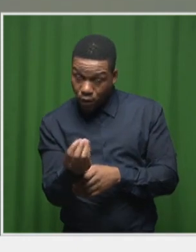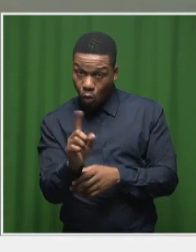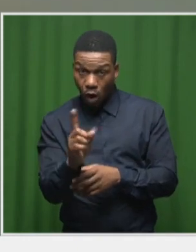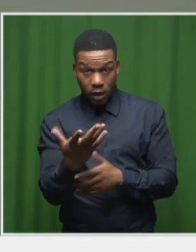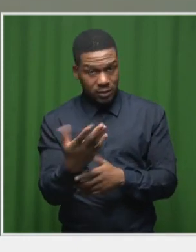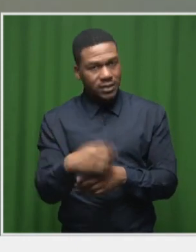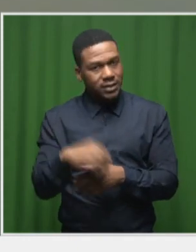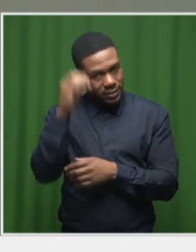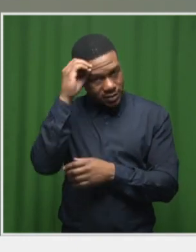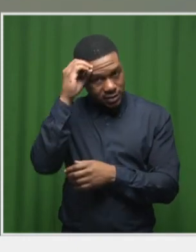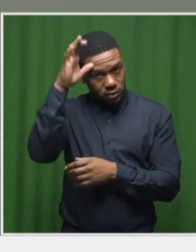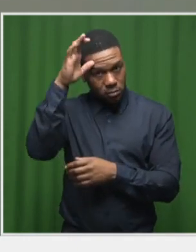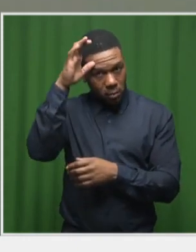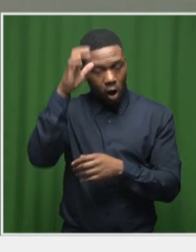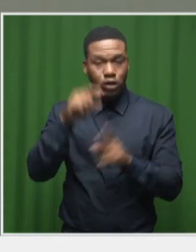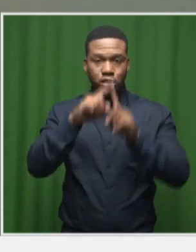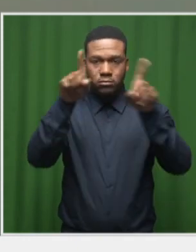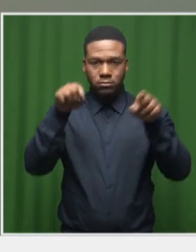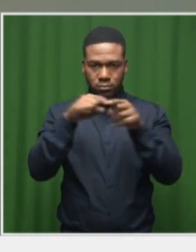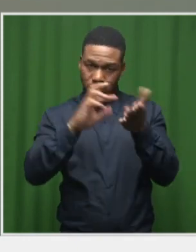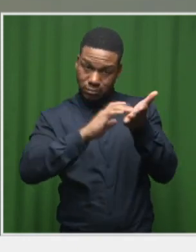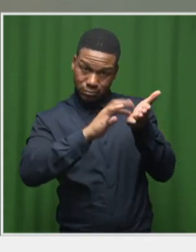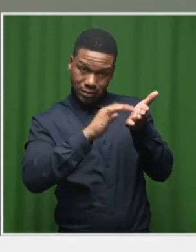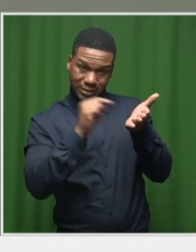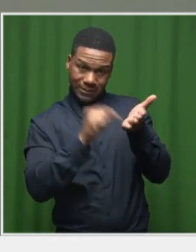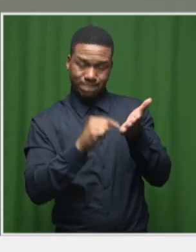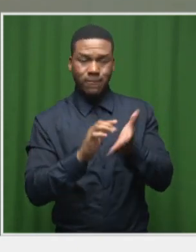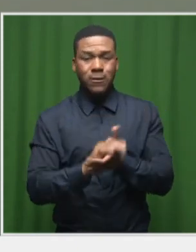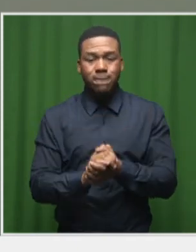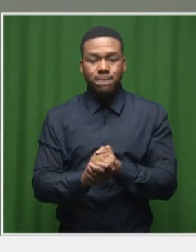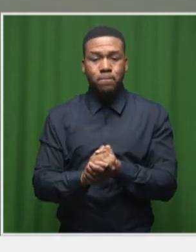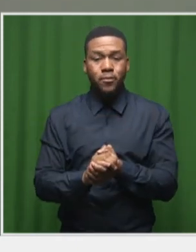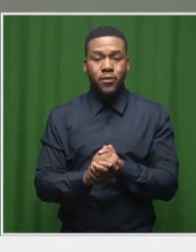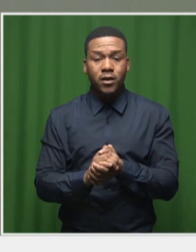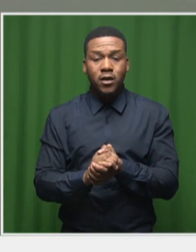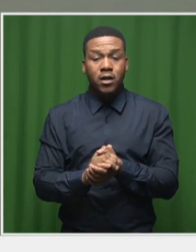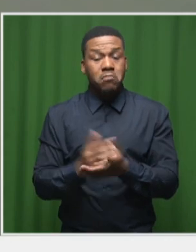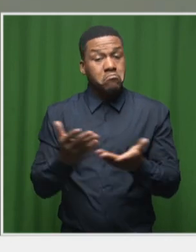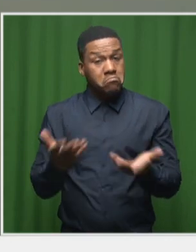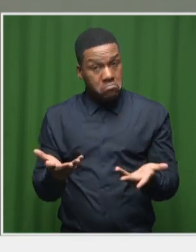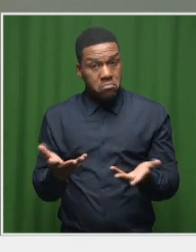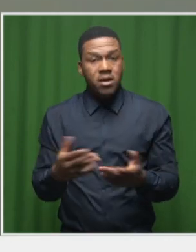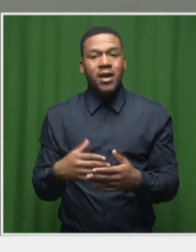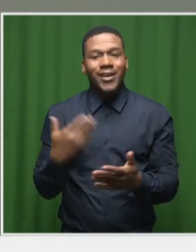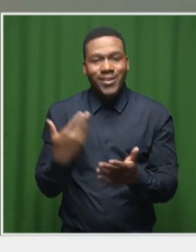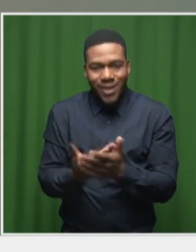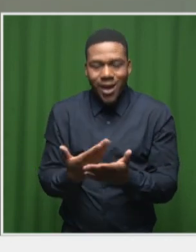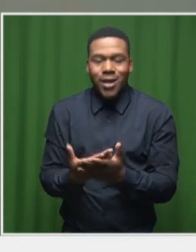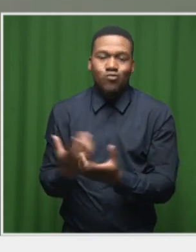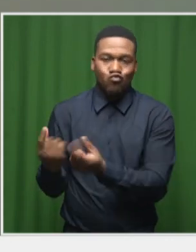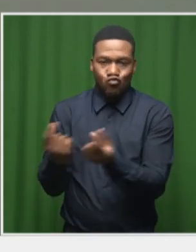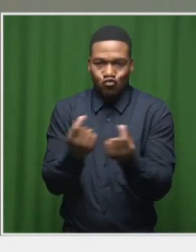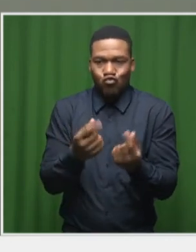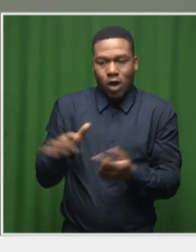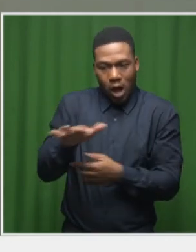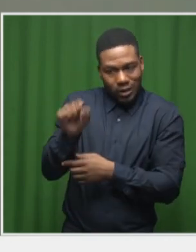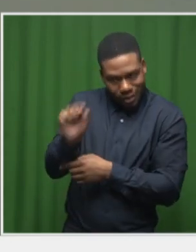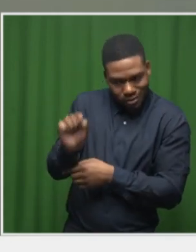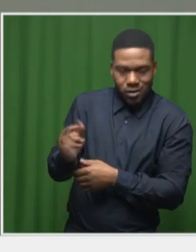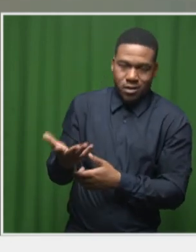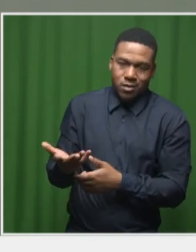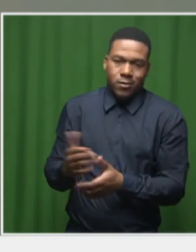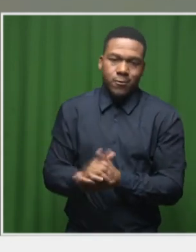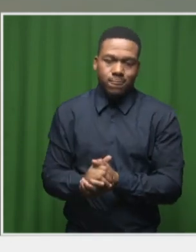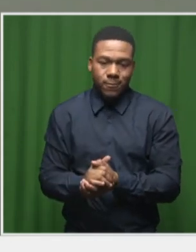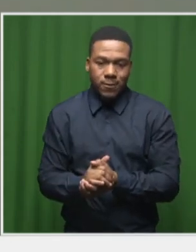has smart meters. As I said, that unfortunately this can only be implemented where we have